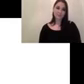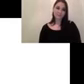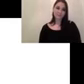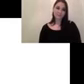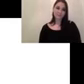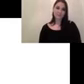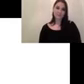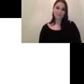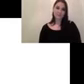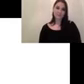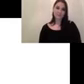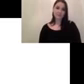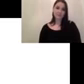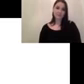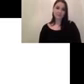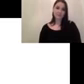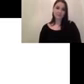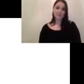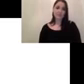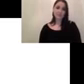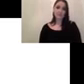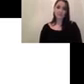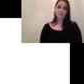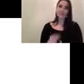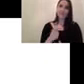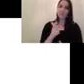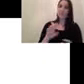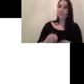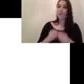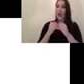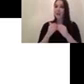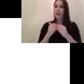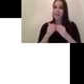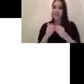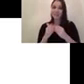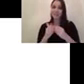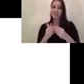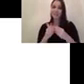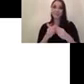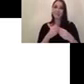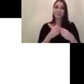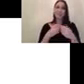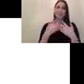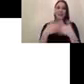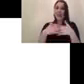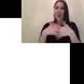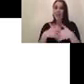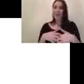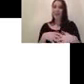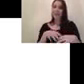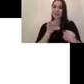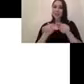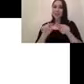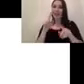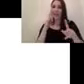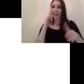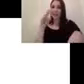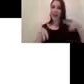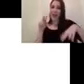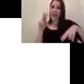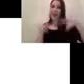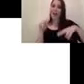idea to apply a dynamic thresholding. Basically, it's trying to analyze how good is